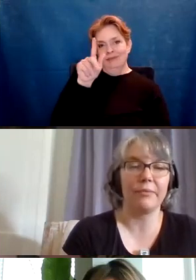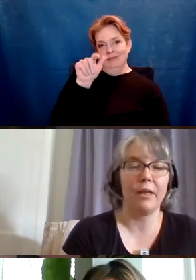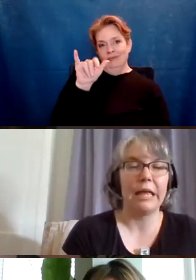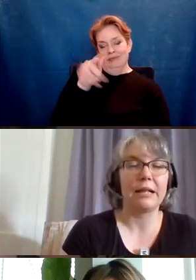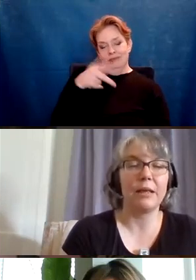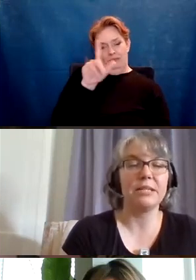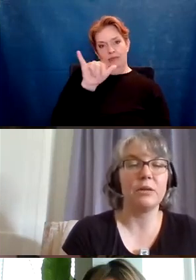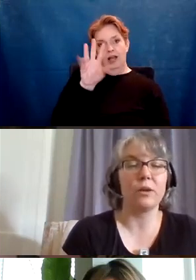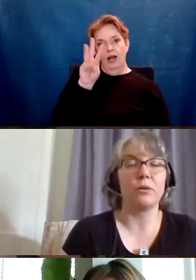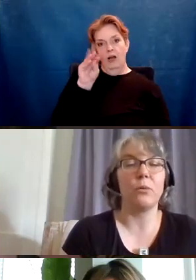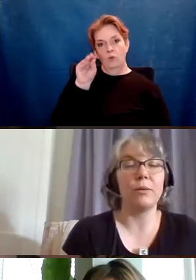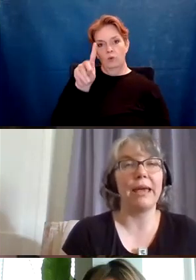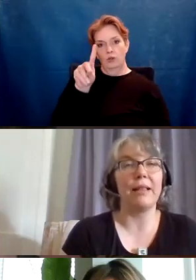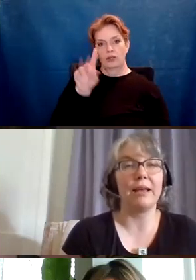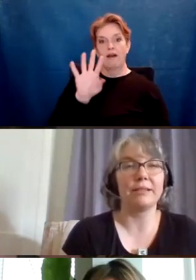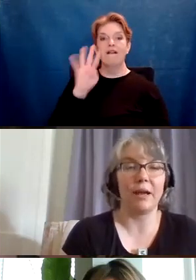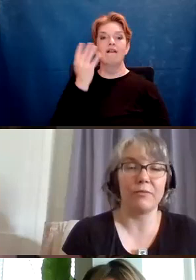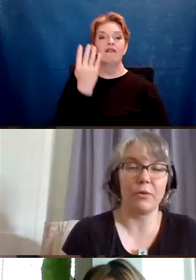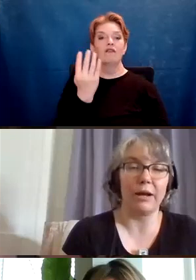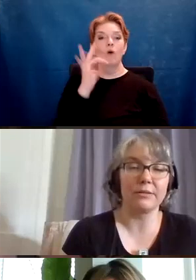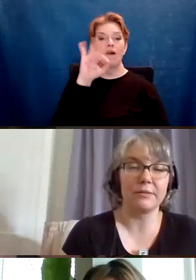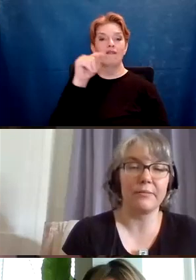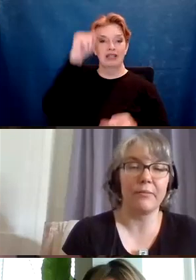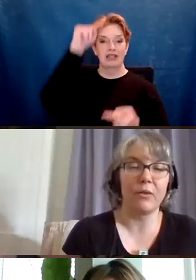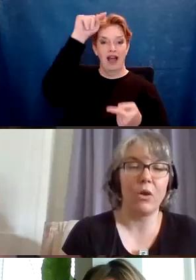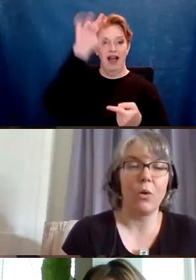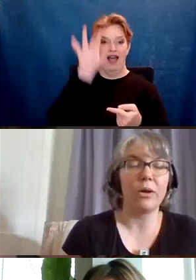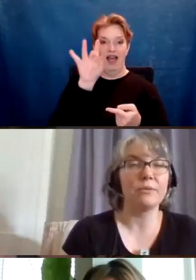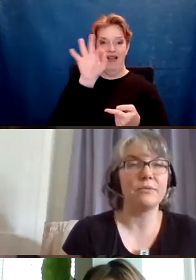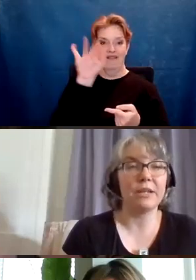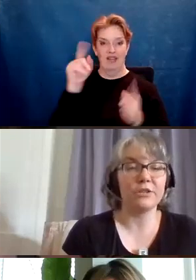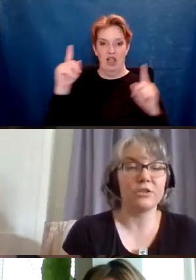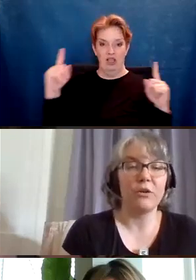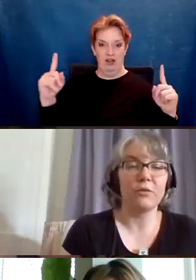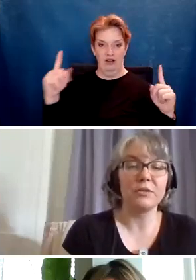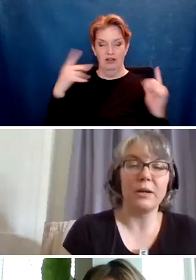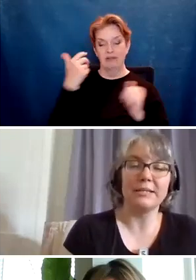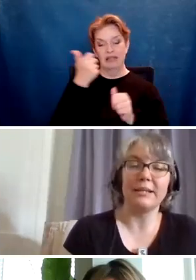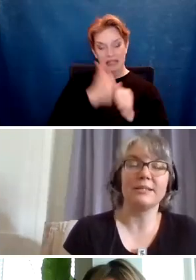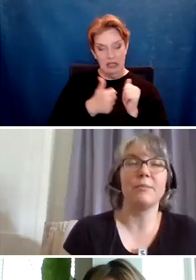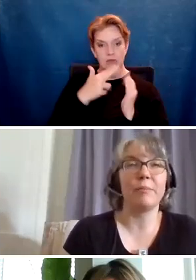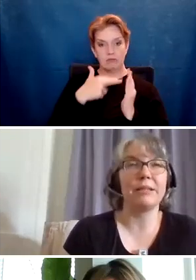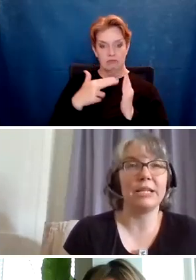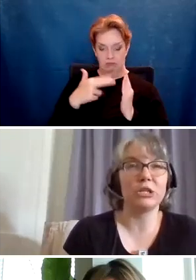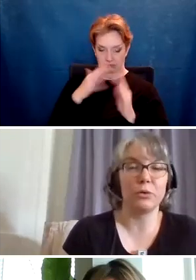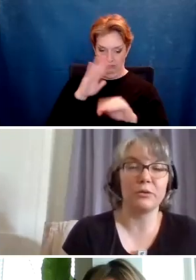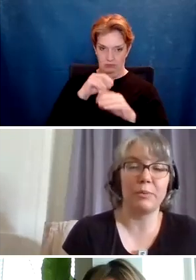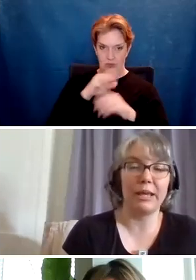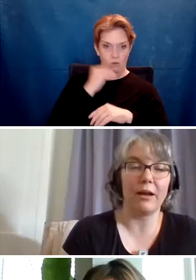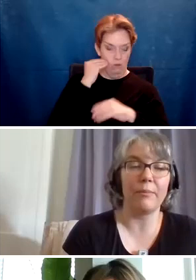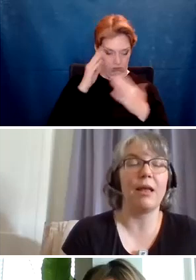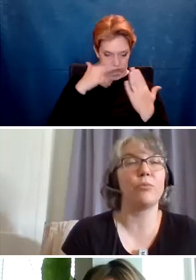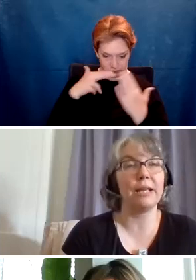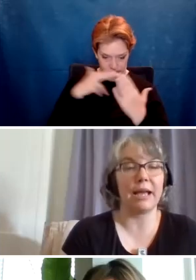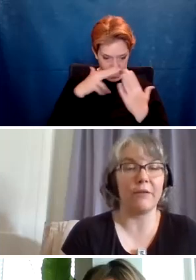high. Clementine worked on 1 panel at a time from her house. When it was finished, Francois sent some of the plantation workers to